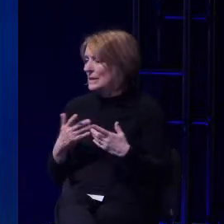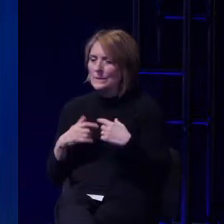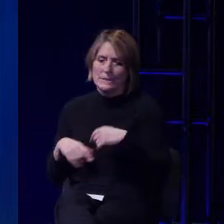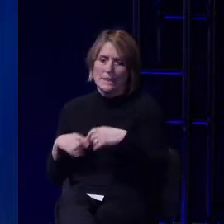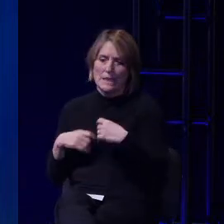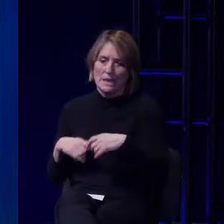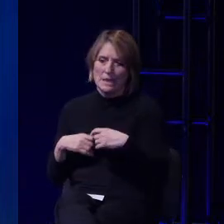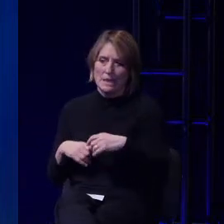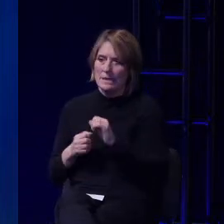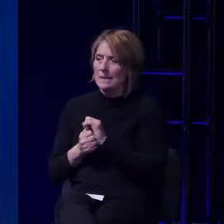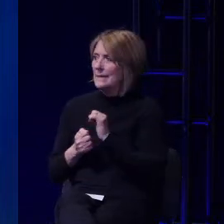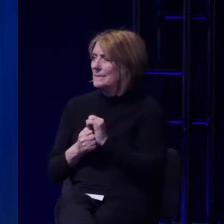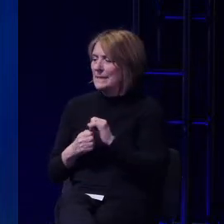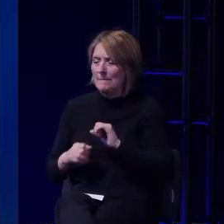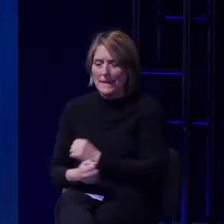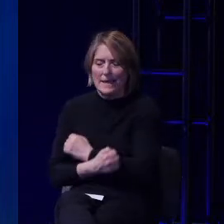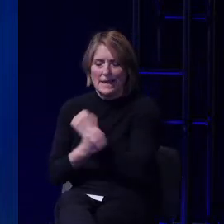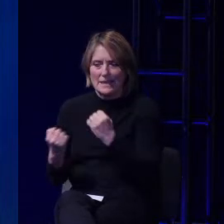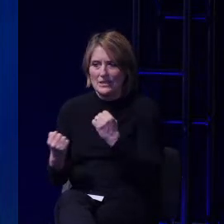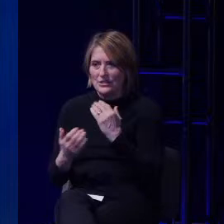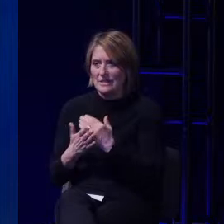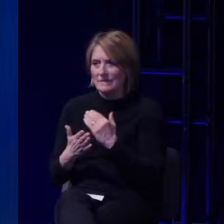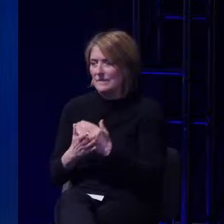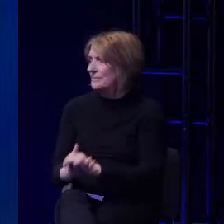same attitude, I suppose.